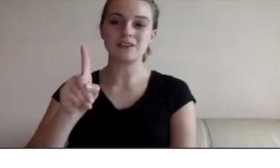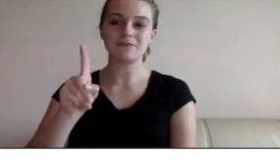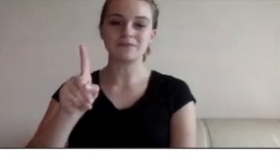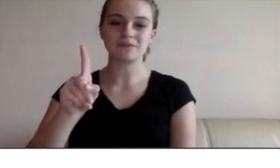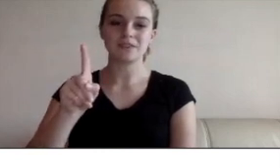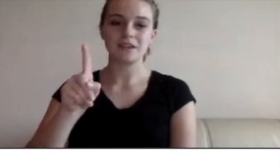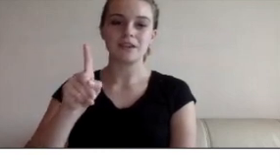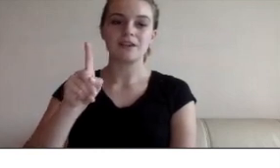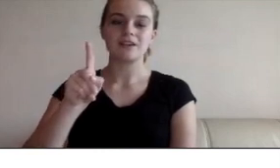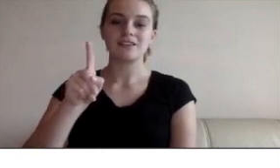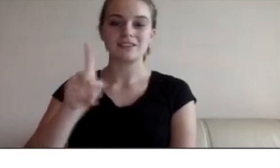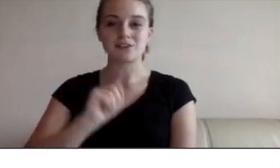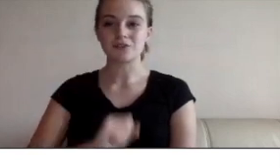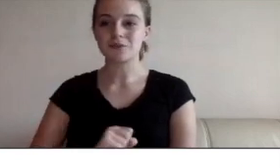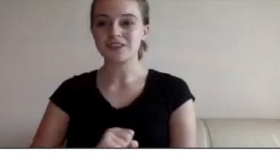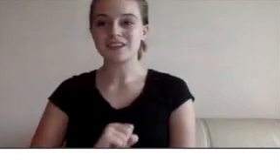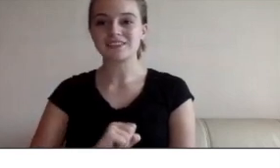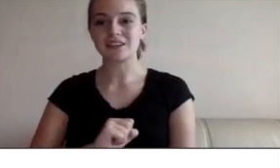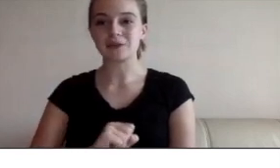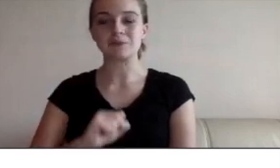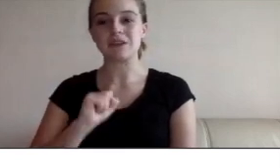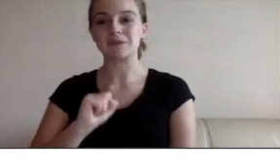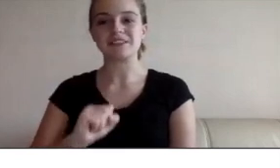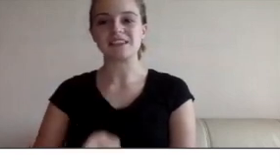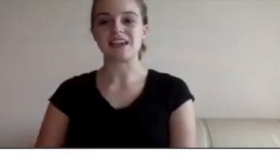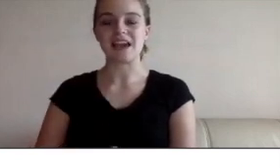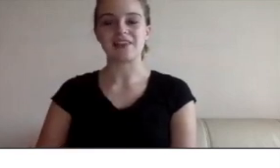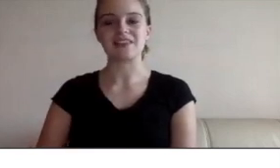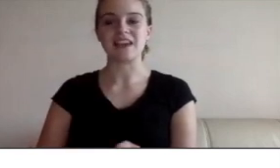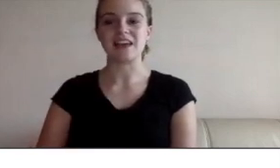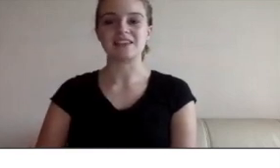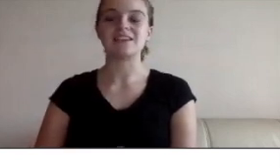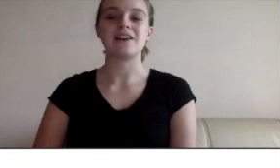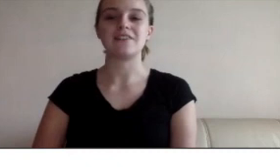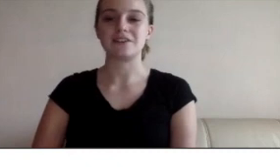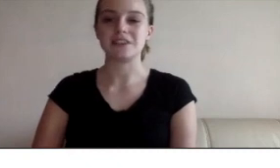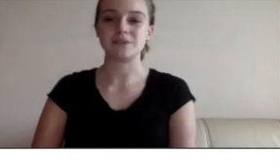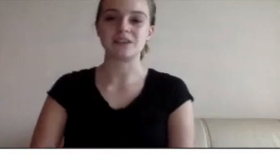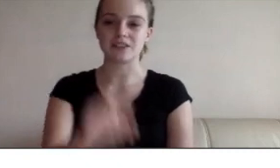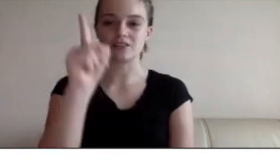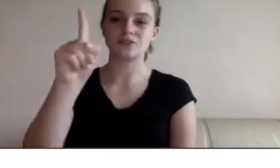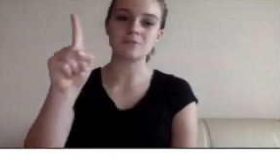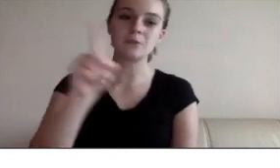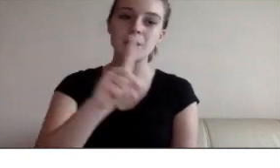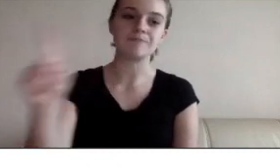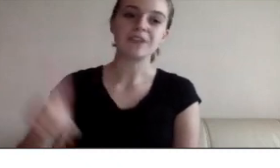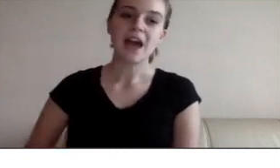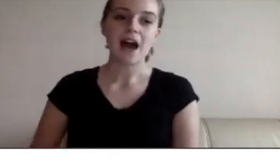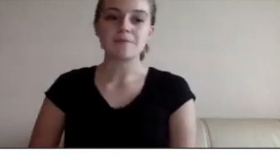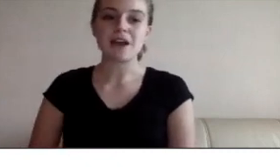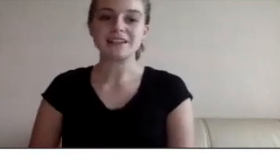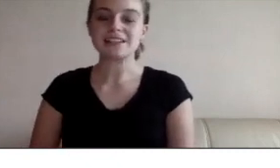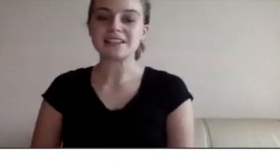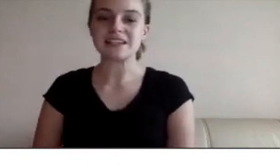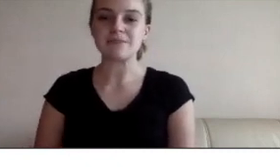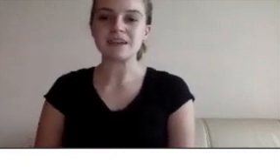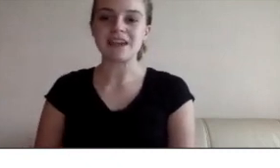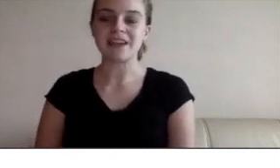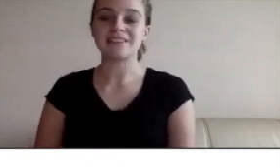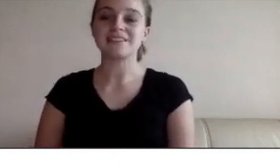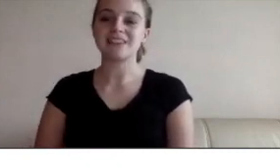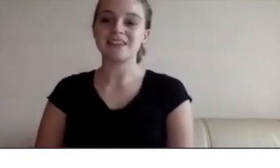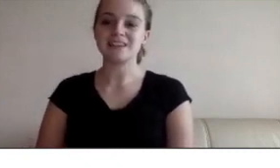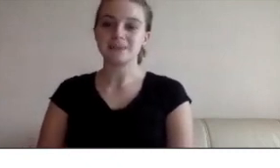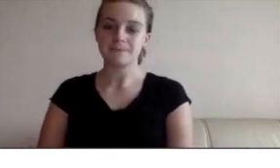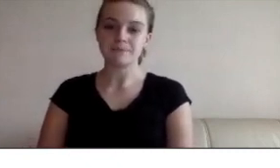Number one, these are three things that you will be able to say at the end of our time together. So number one, I practiced keeping